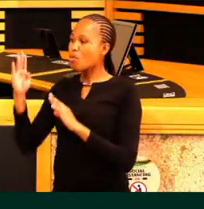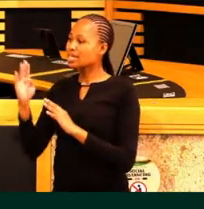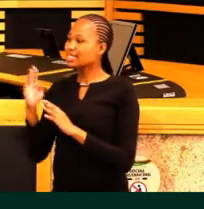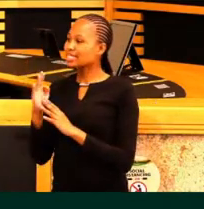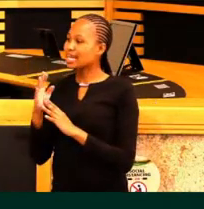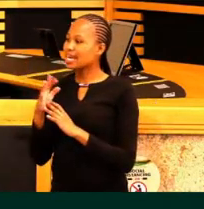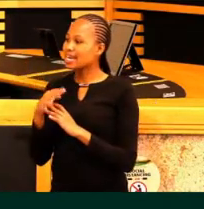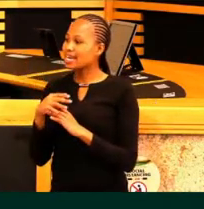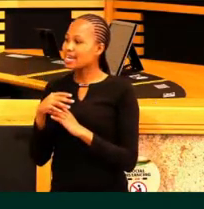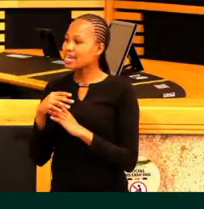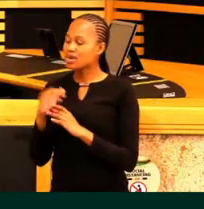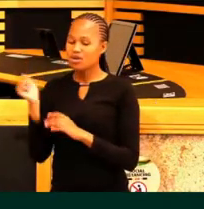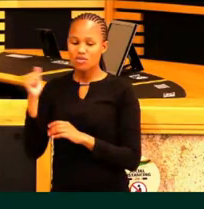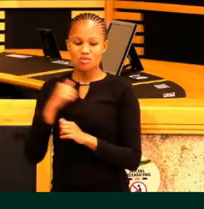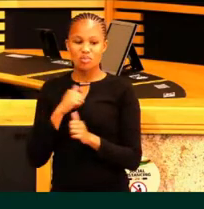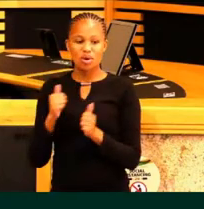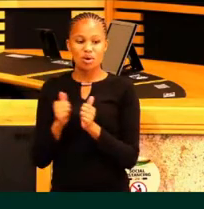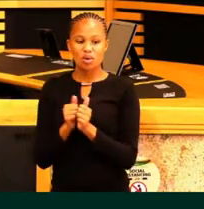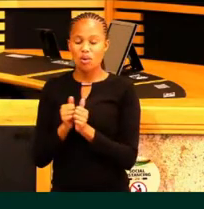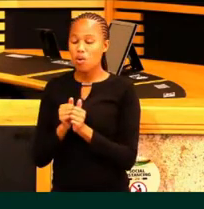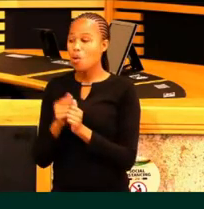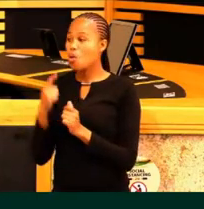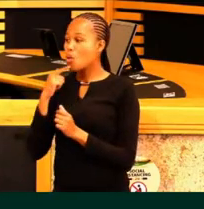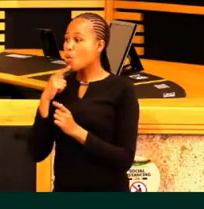of my colleague